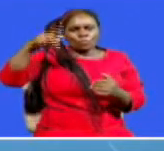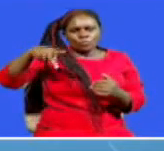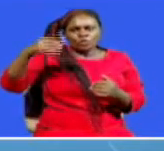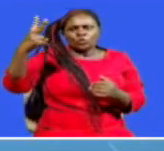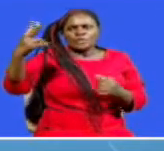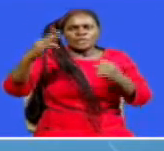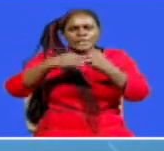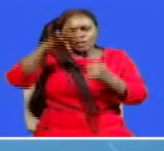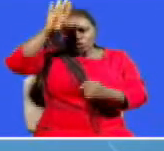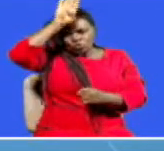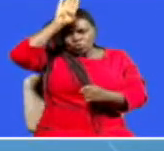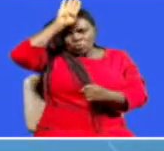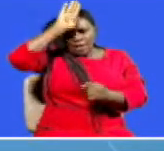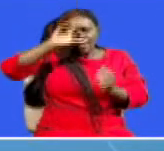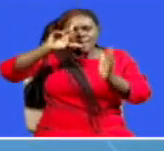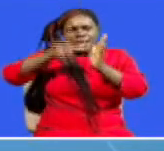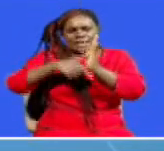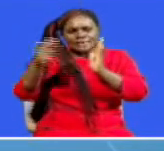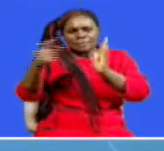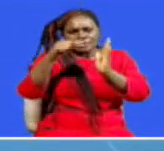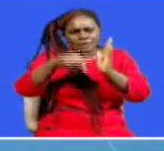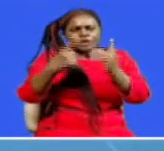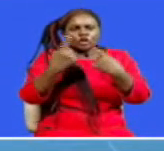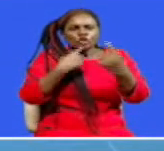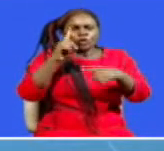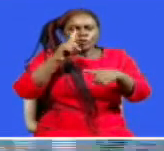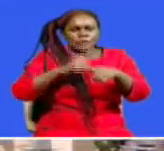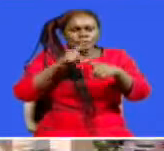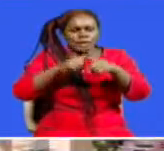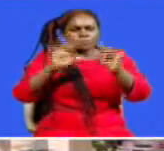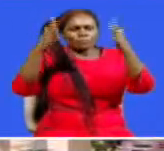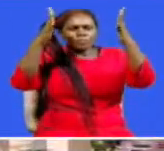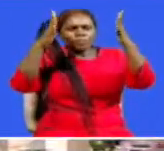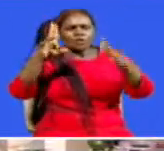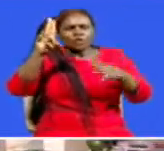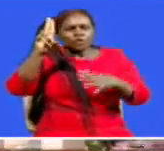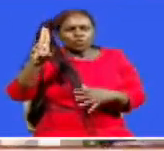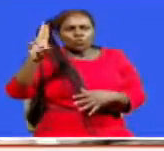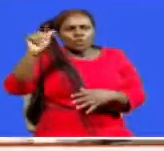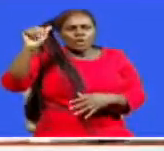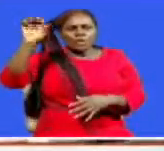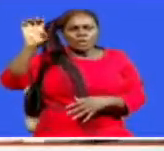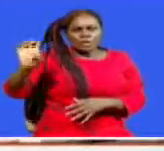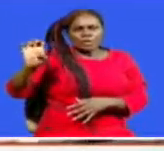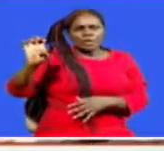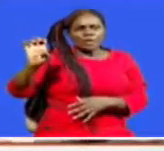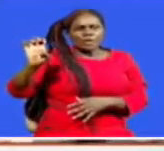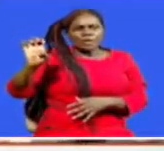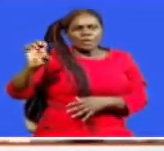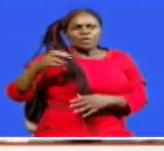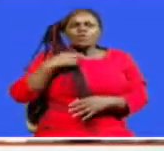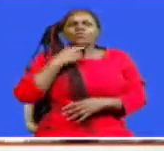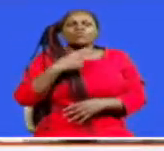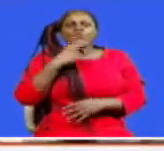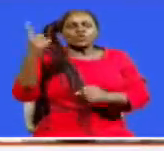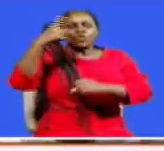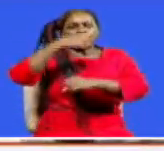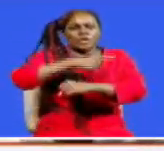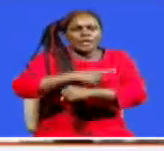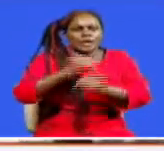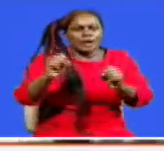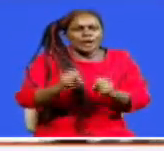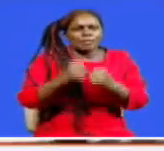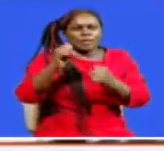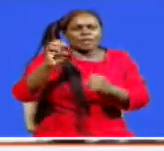in Dubai later this month, speaking during the commemoration of the UAE's 52nd Union Day held at